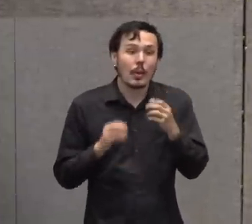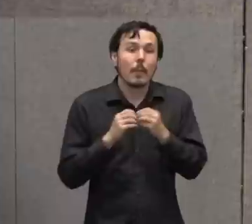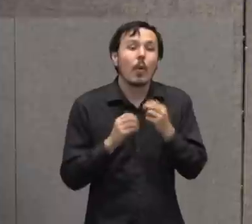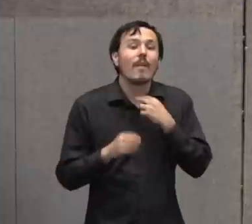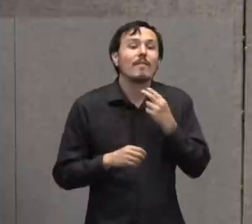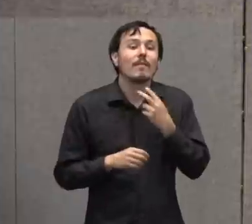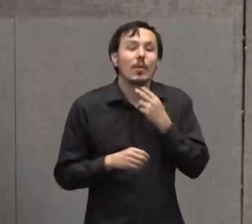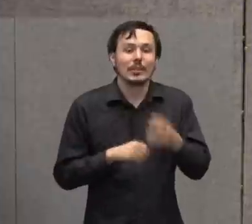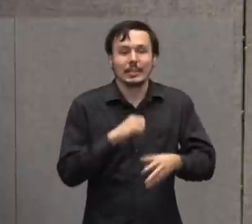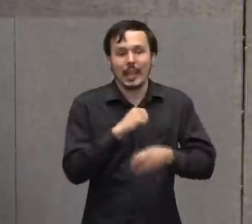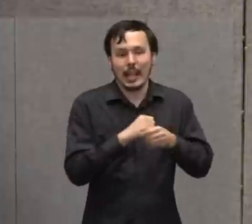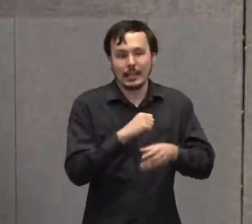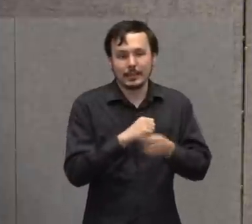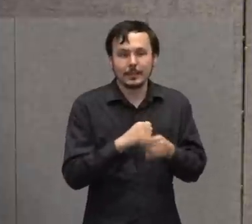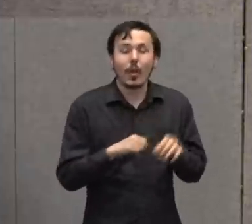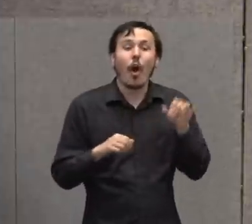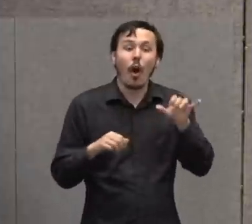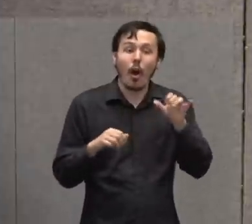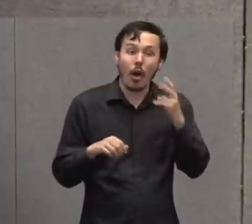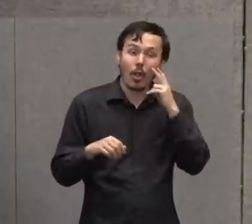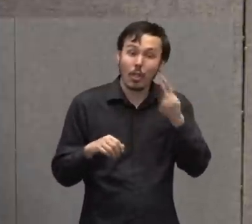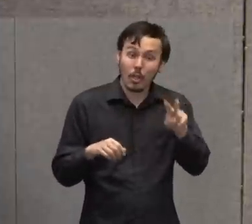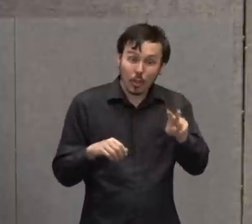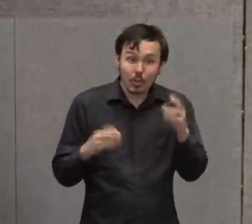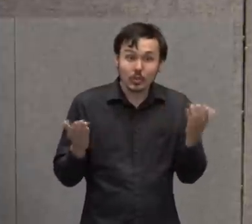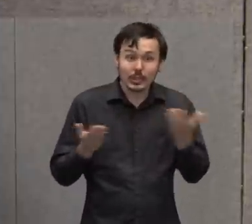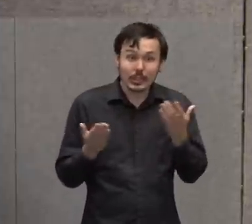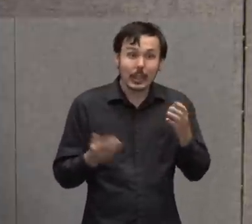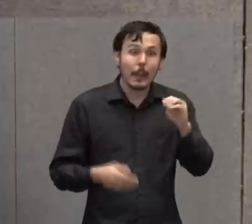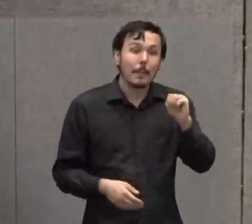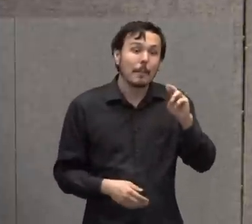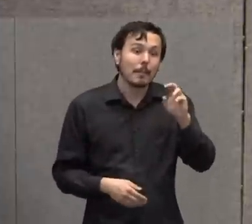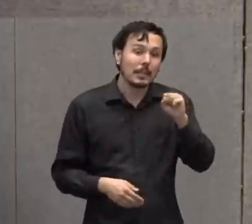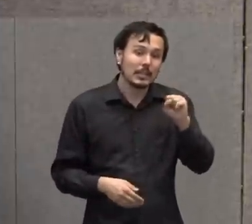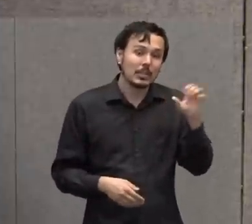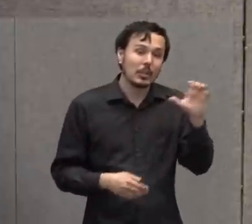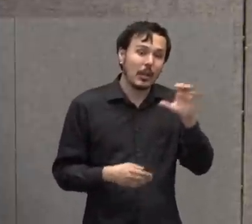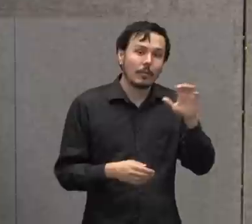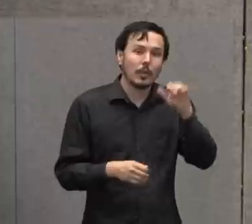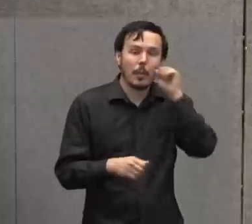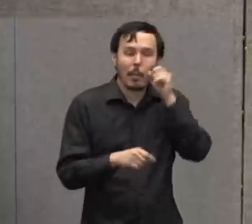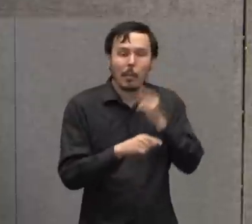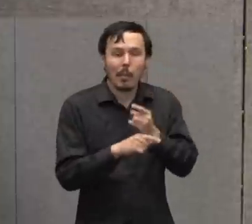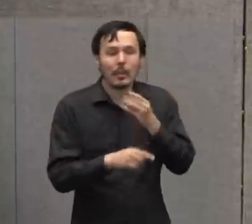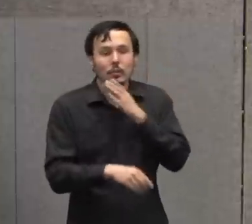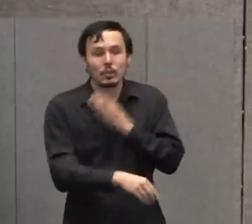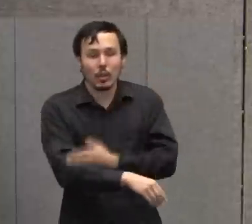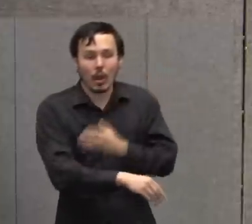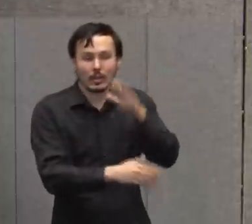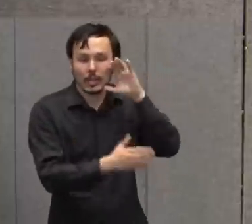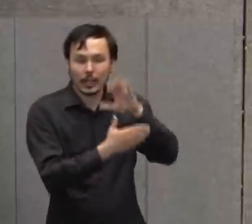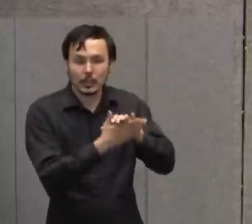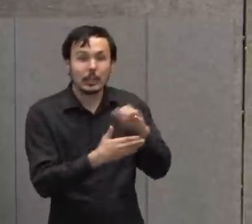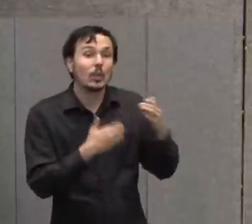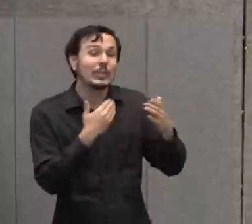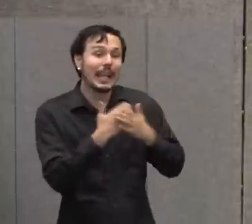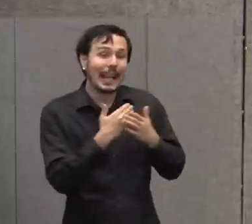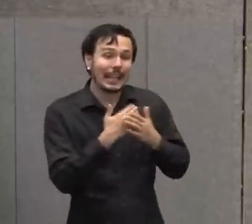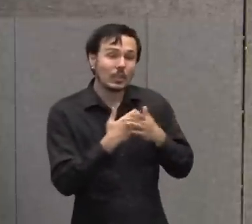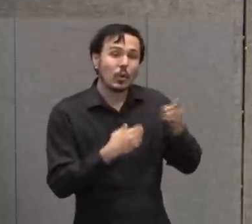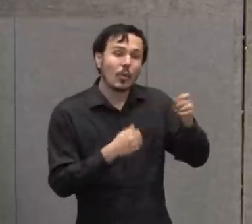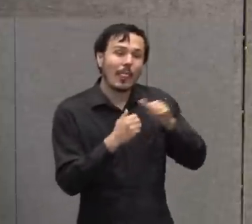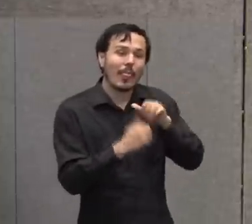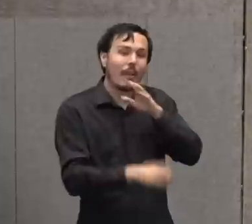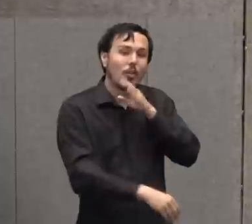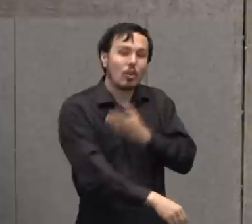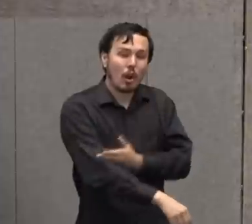3 more voices piped in. Well, look who's here, said Mrs. Comfort's brother's daughter's husband. It was the Comfort's next-door neighbors with their daughter and their